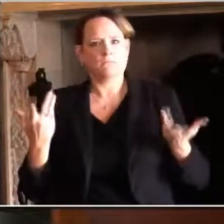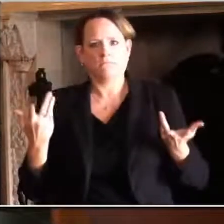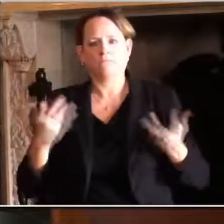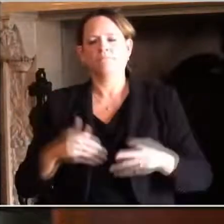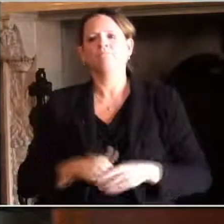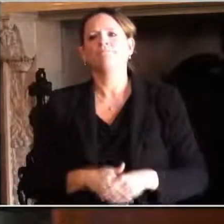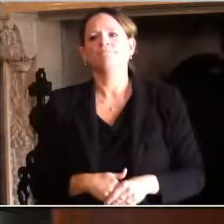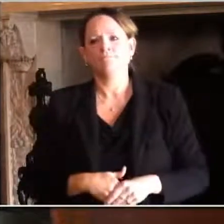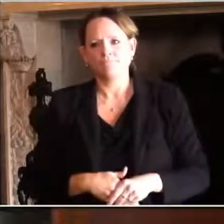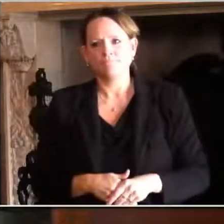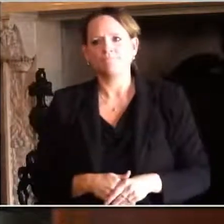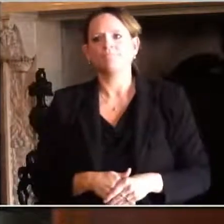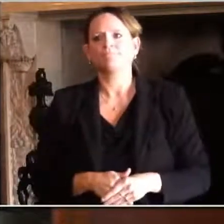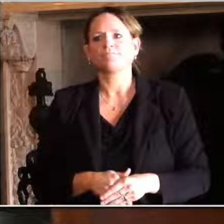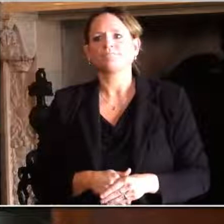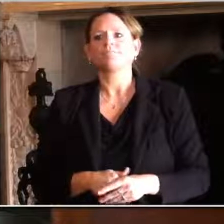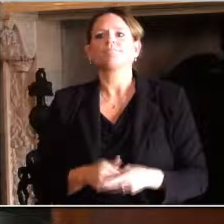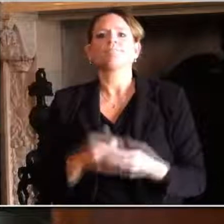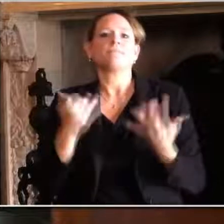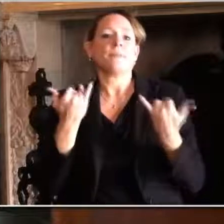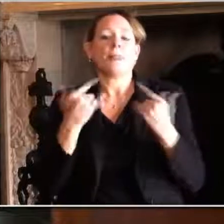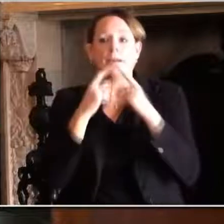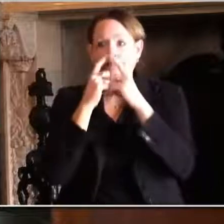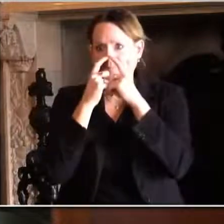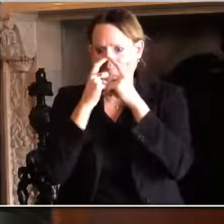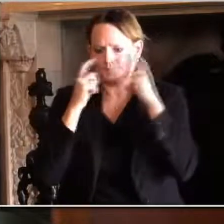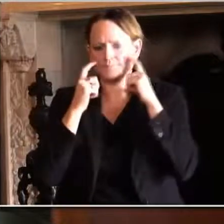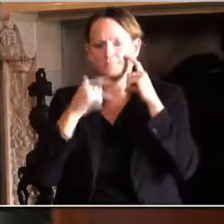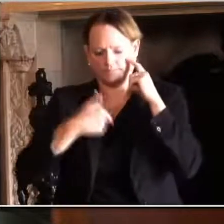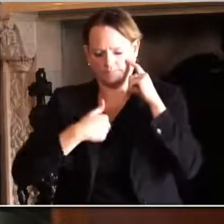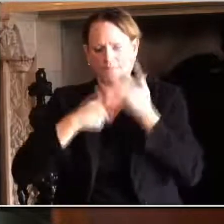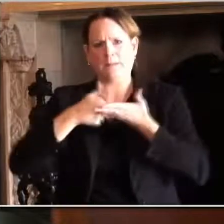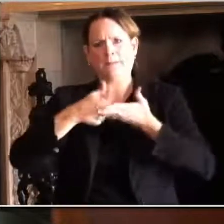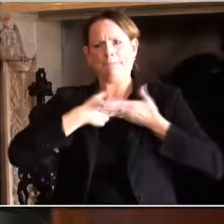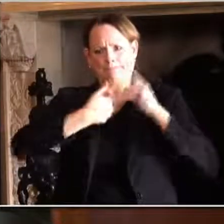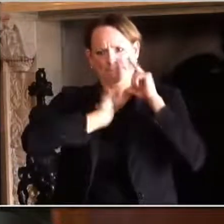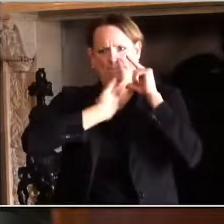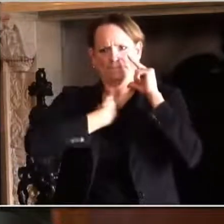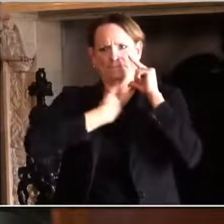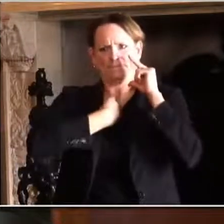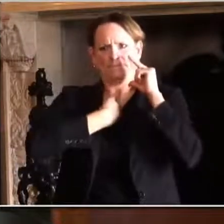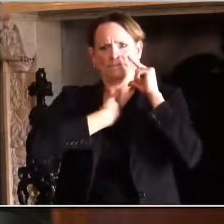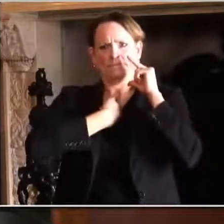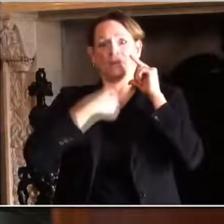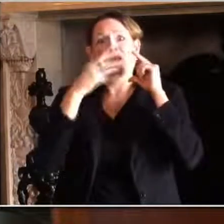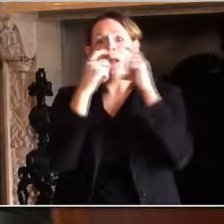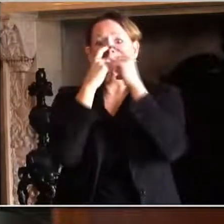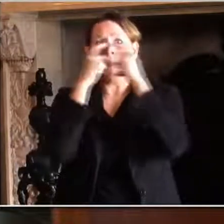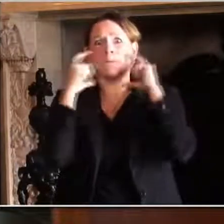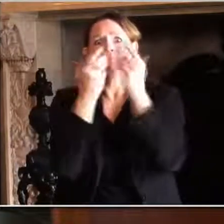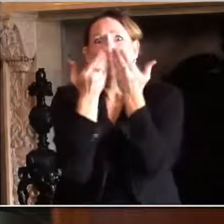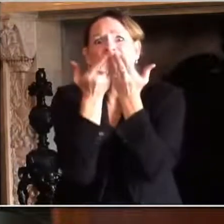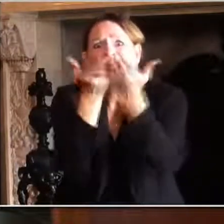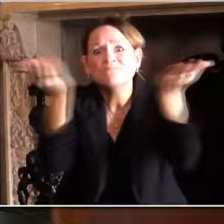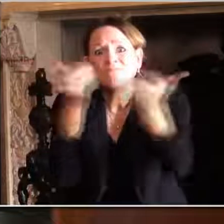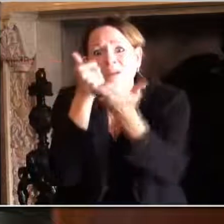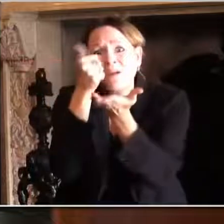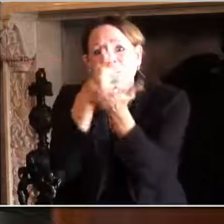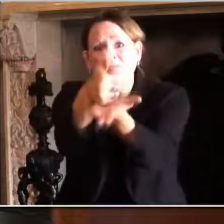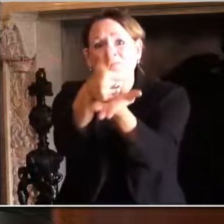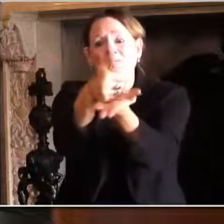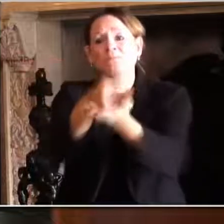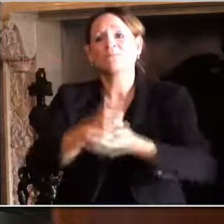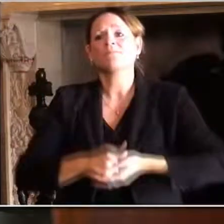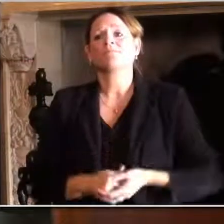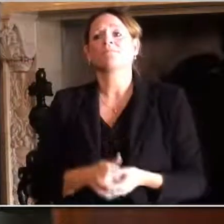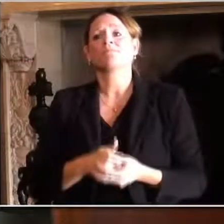face coverings protect the people the wearer interacts with more than the wearer themselves. But by protecting others, you are